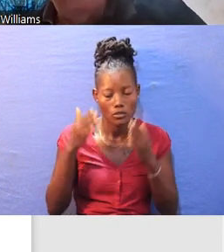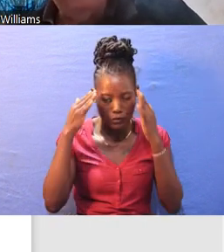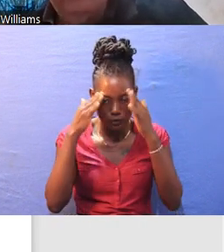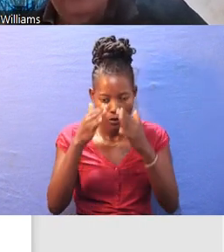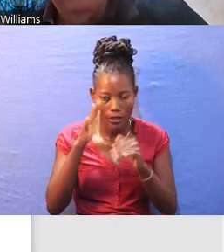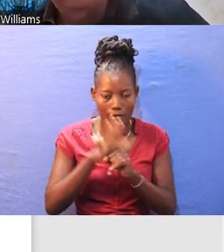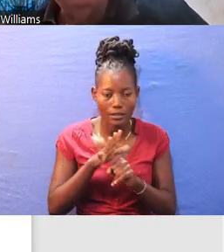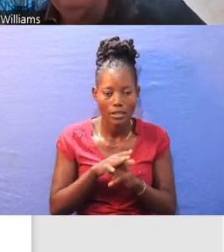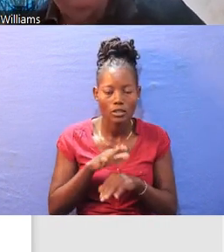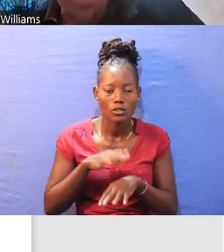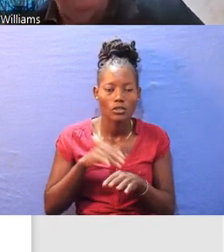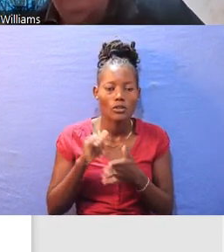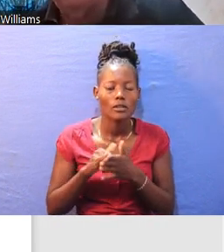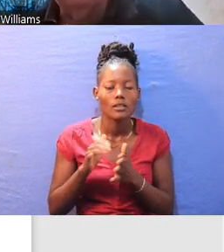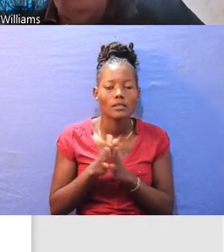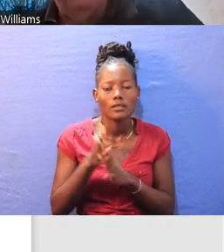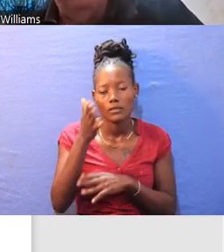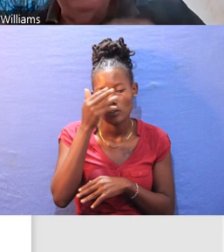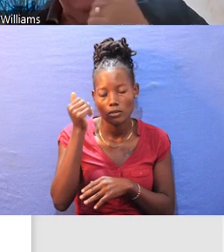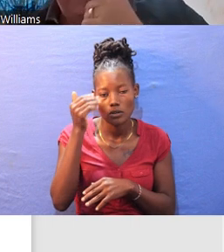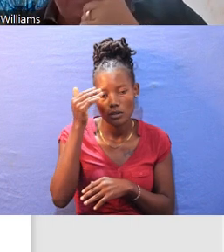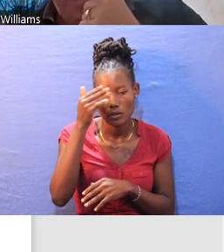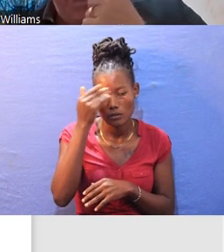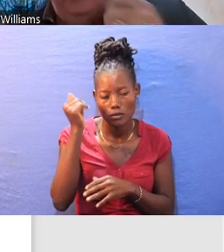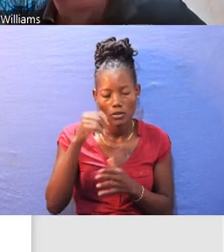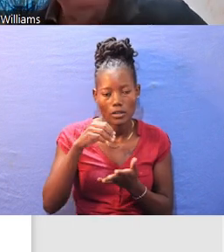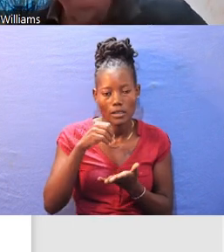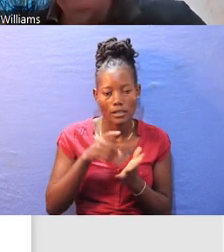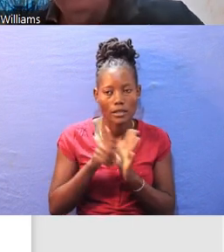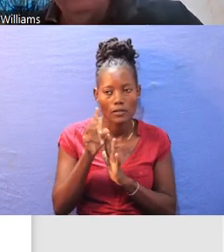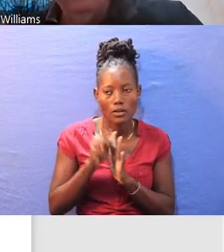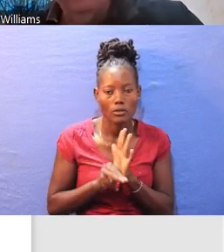don't focus on it that much because we're getting so much core development.